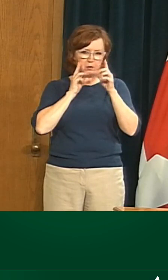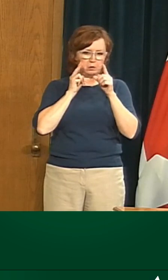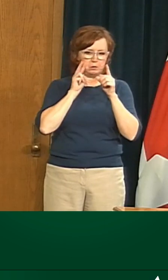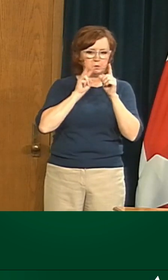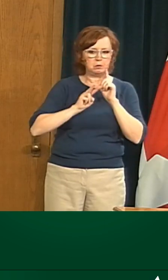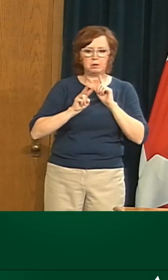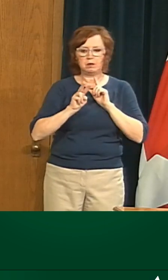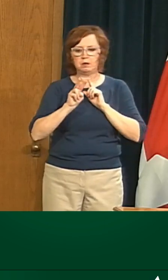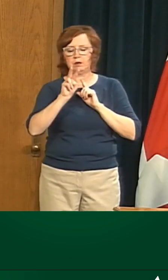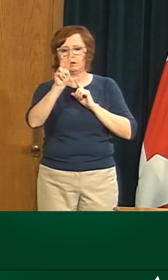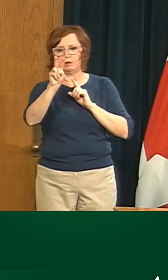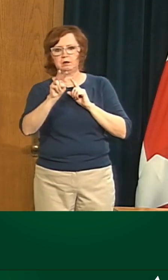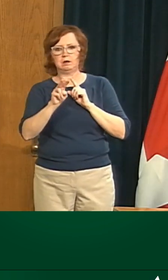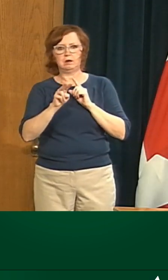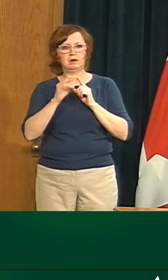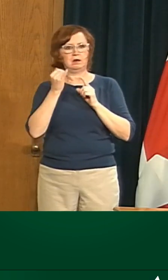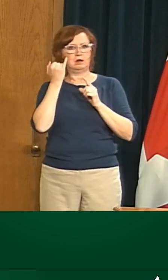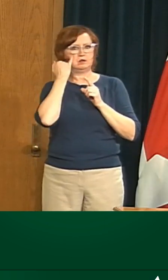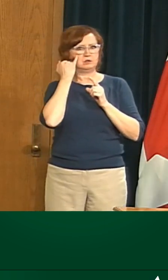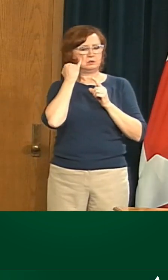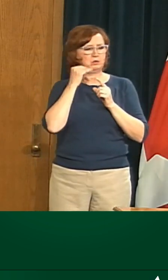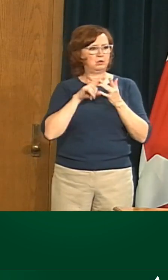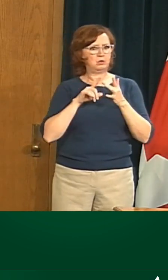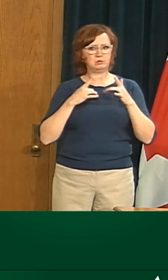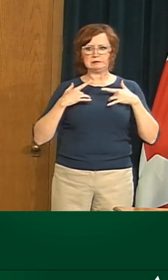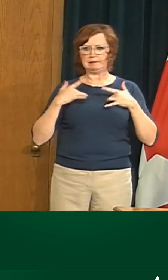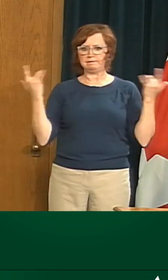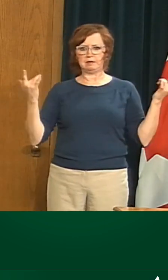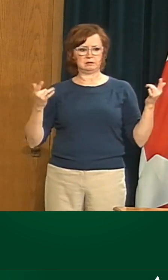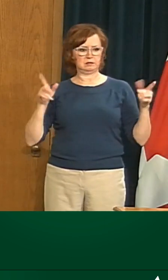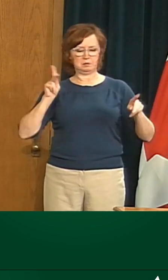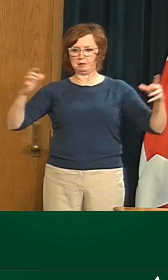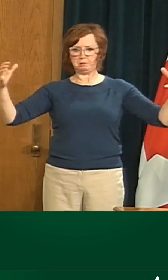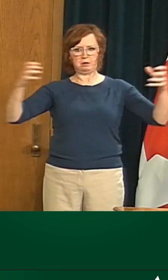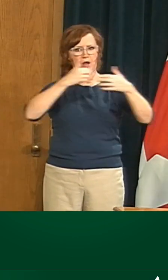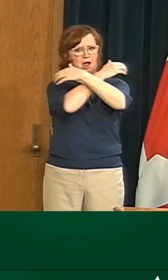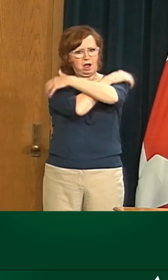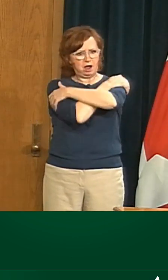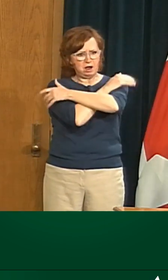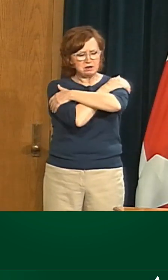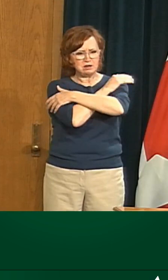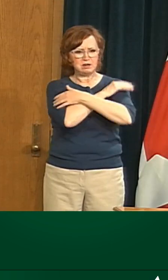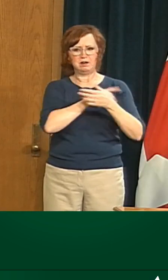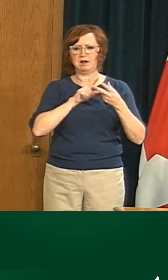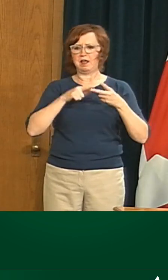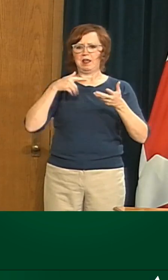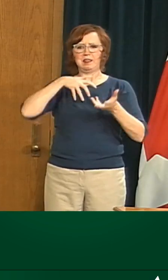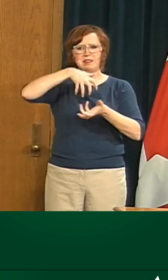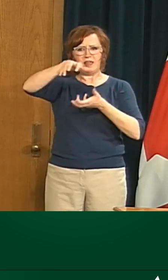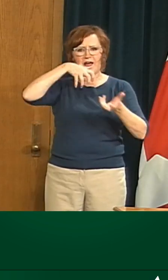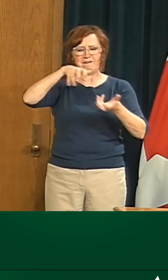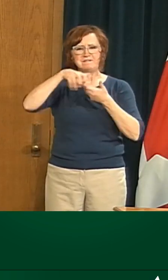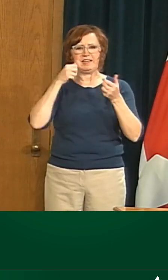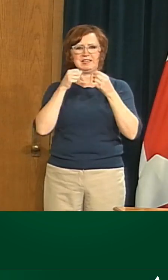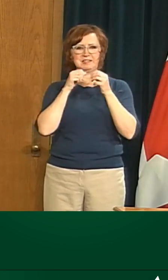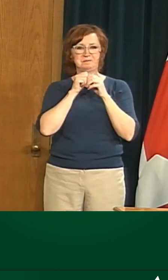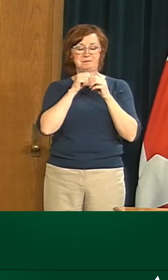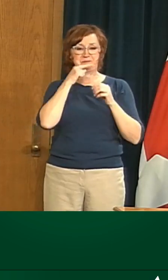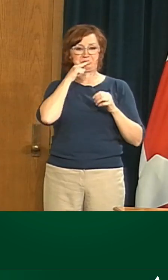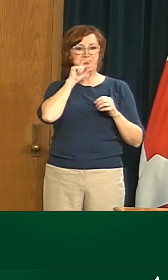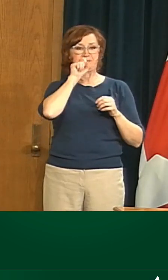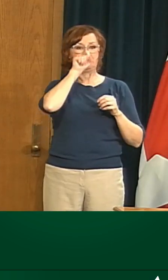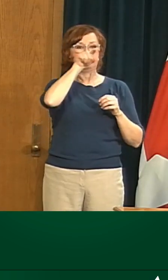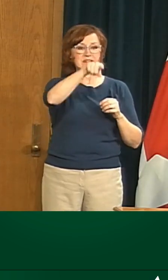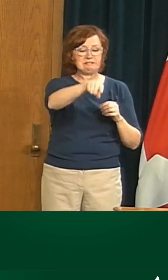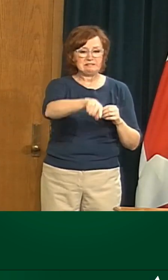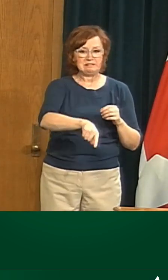there's shouting, singing, laughing, crying, hugging, or other close contact, we already know transmission happens